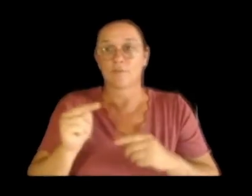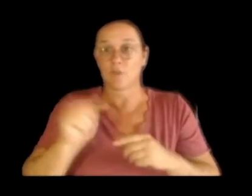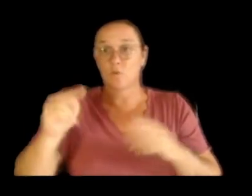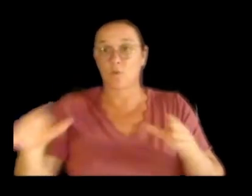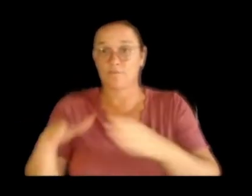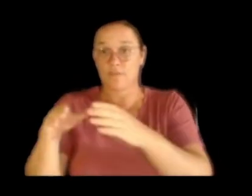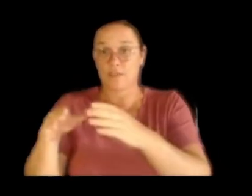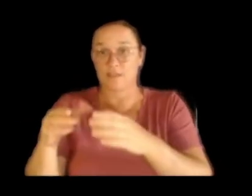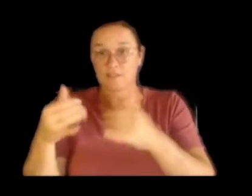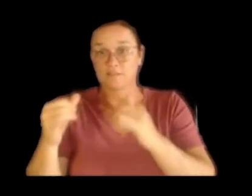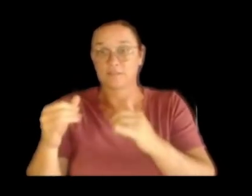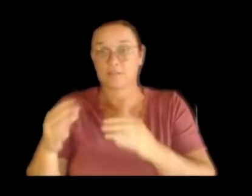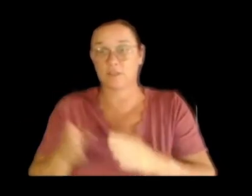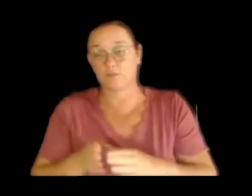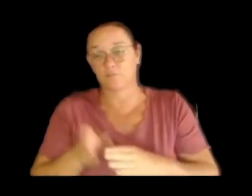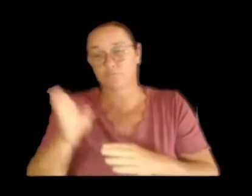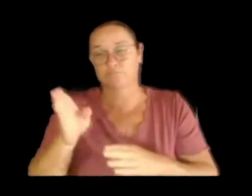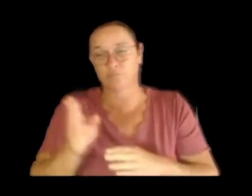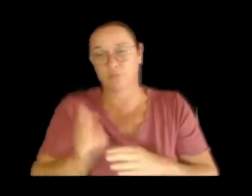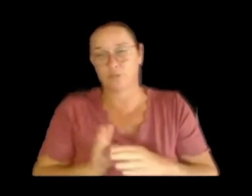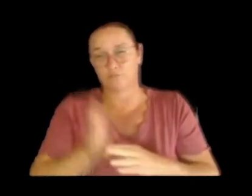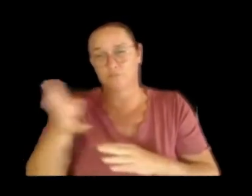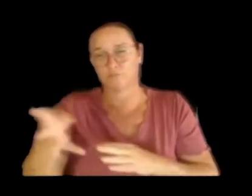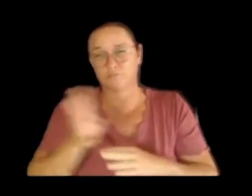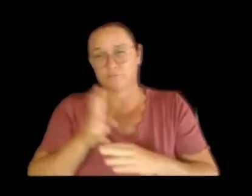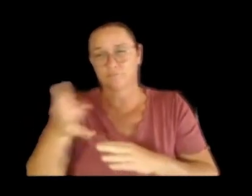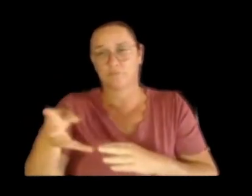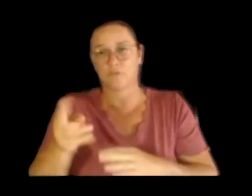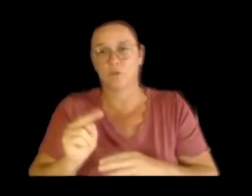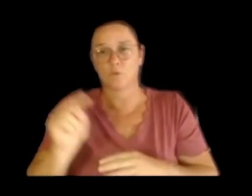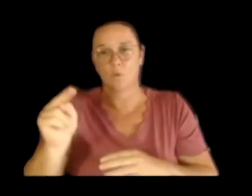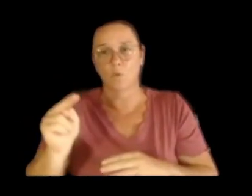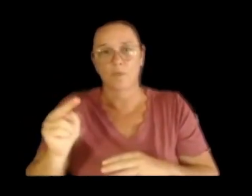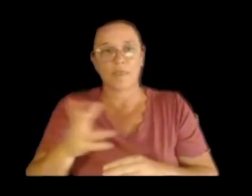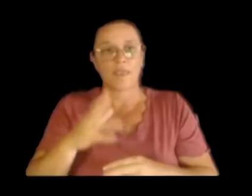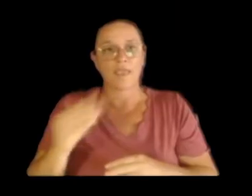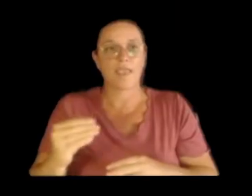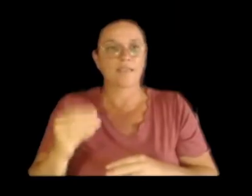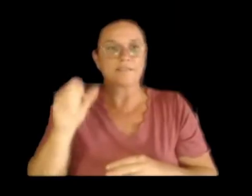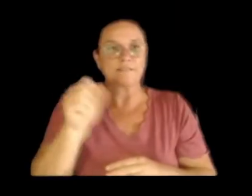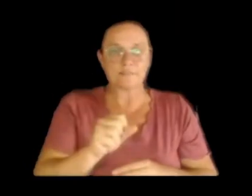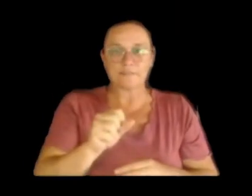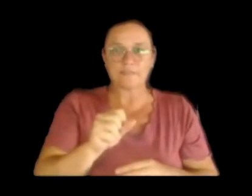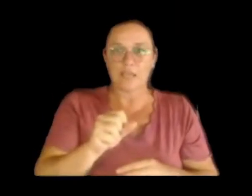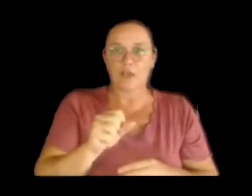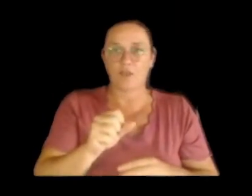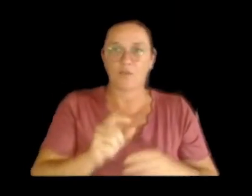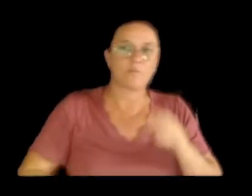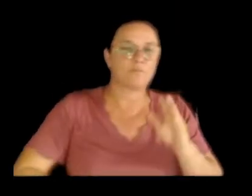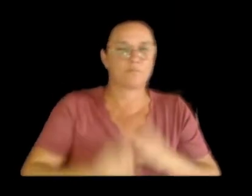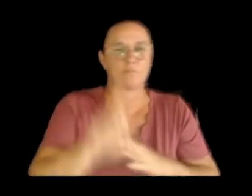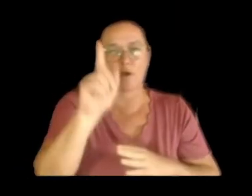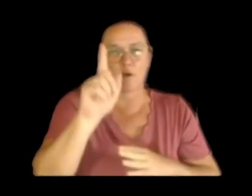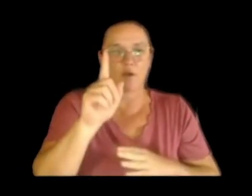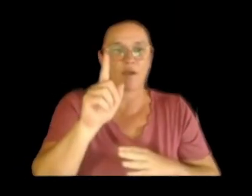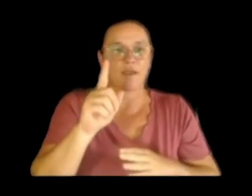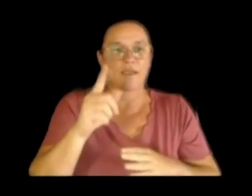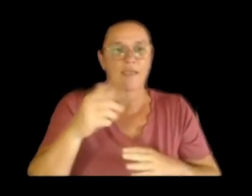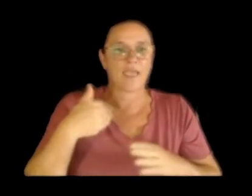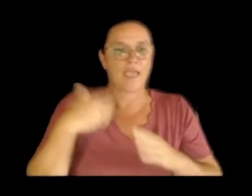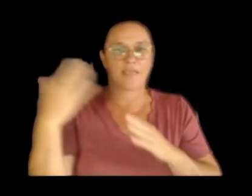still inclined to the north here, and the south vent shooting vertically much higher into the sky and setting a record for the highest